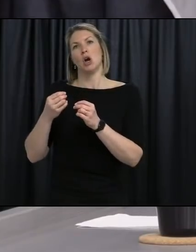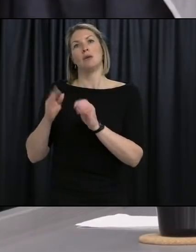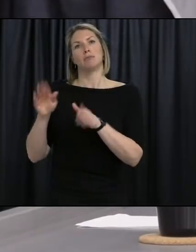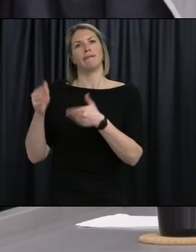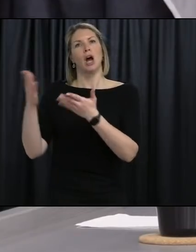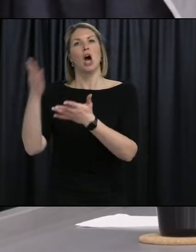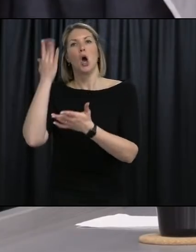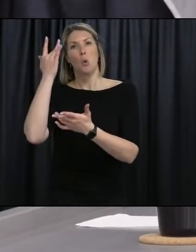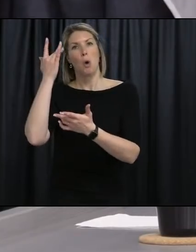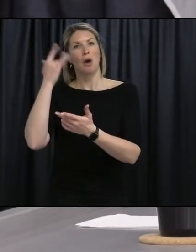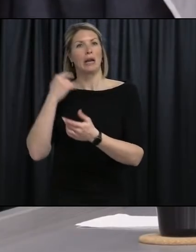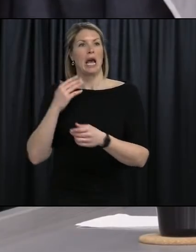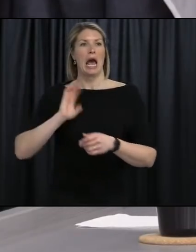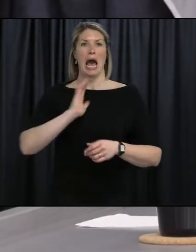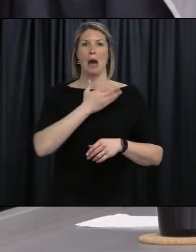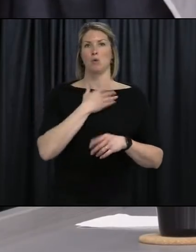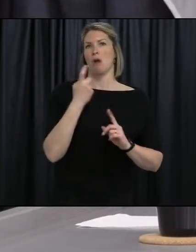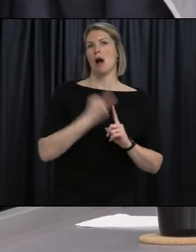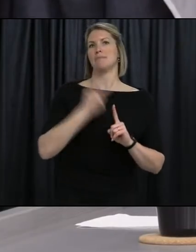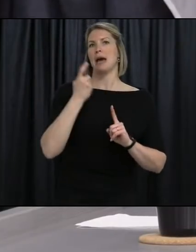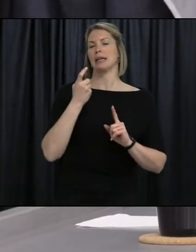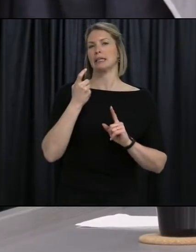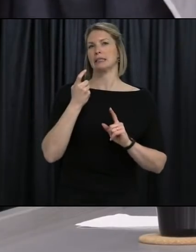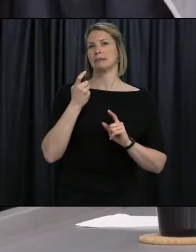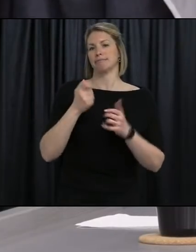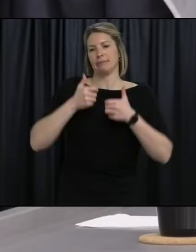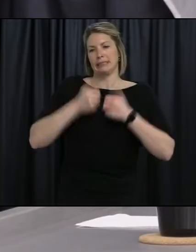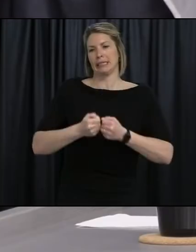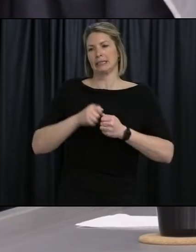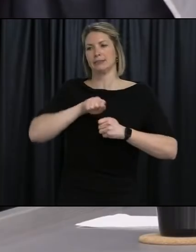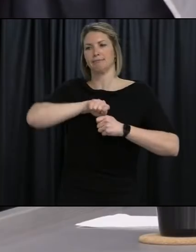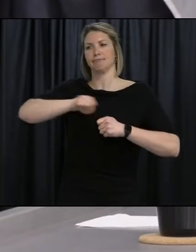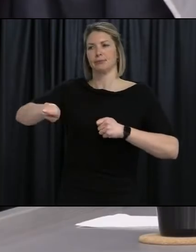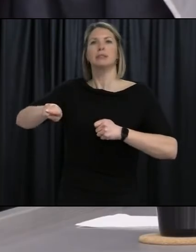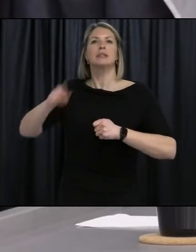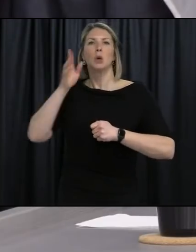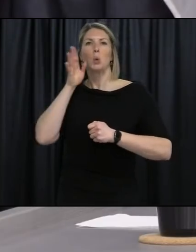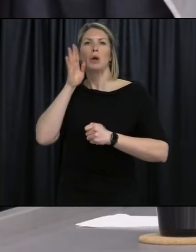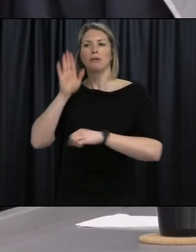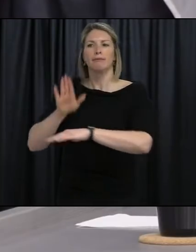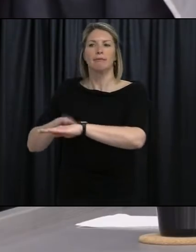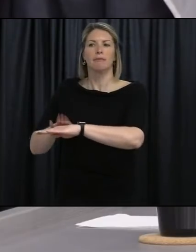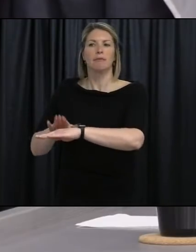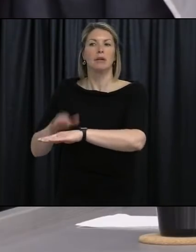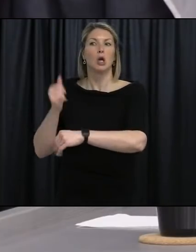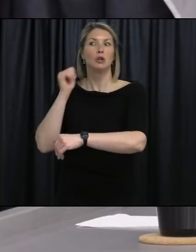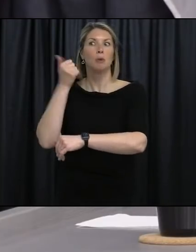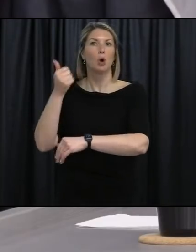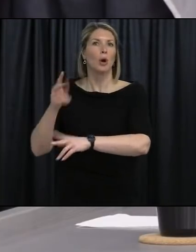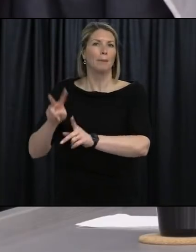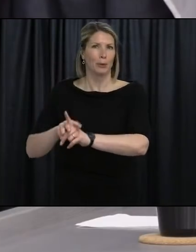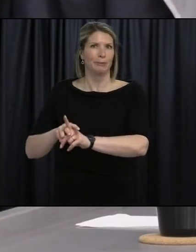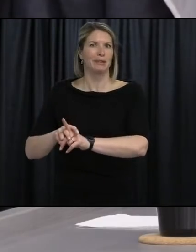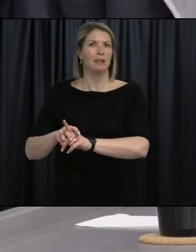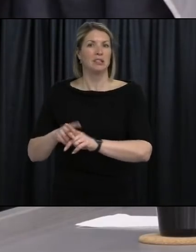system that provides automatic notifications. So these are all tools that the RHAs use on a regular basis.